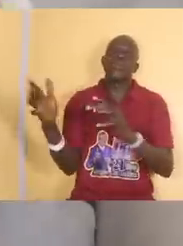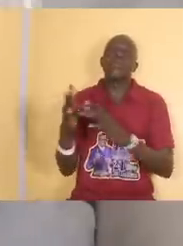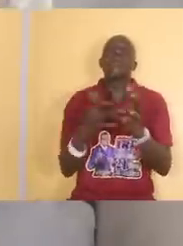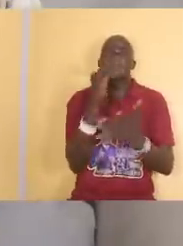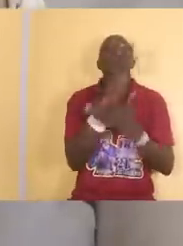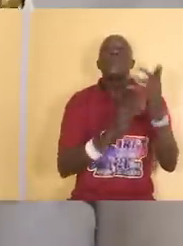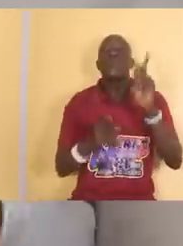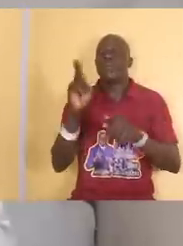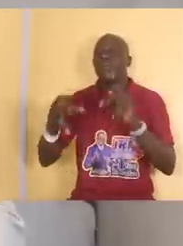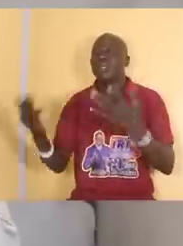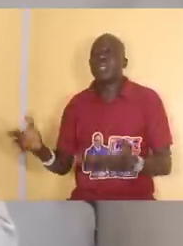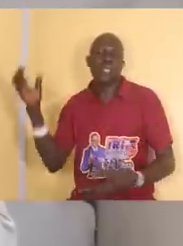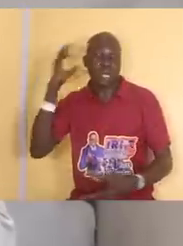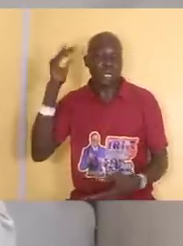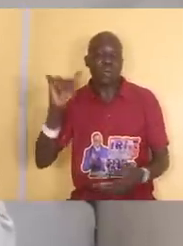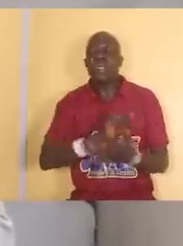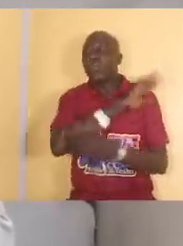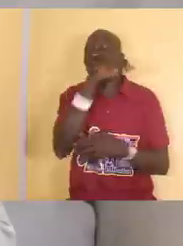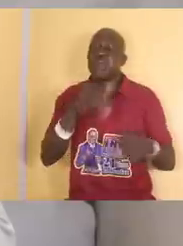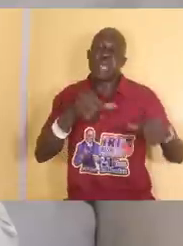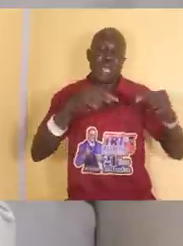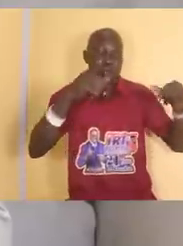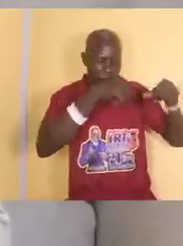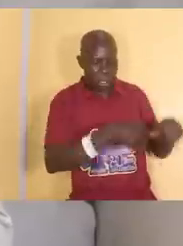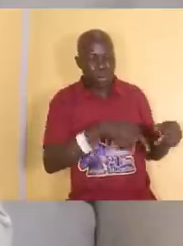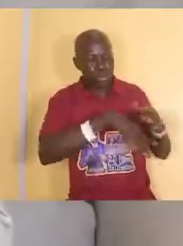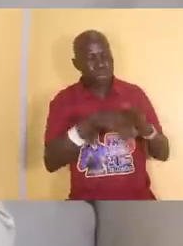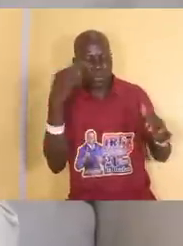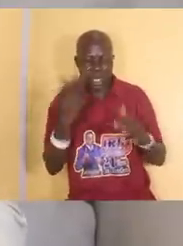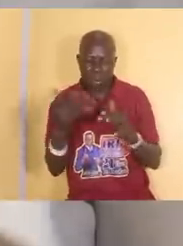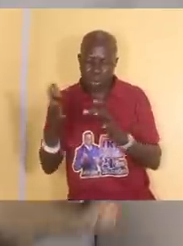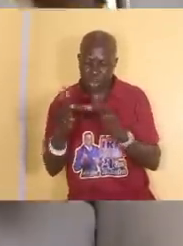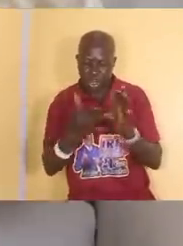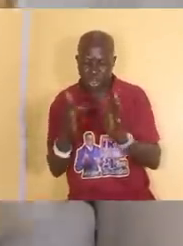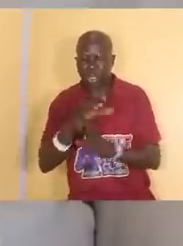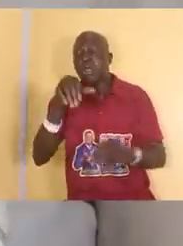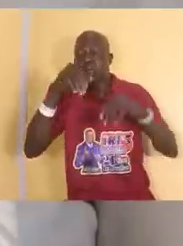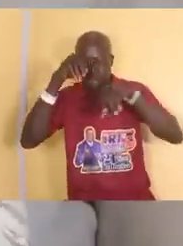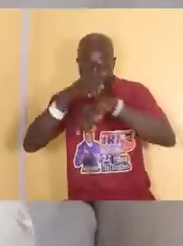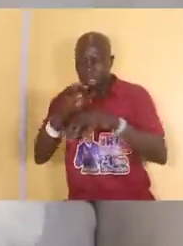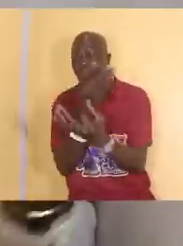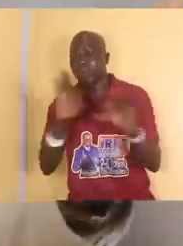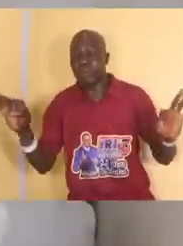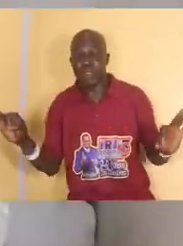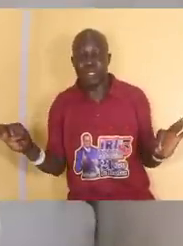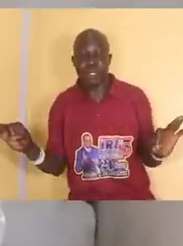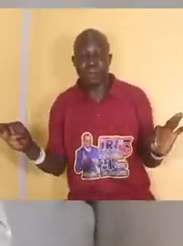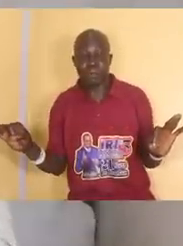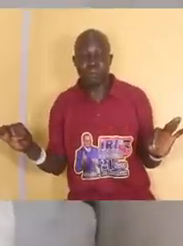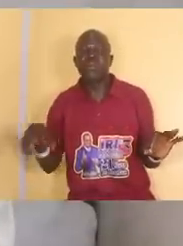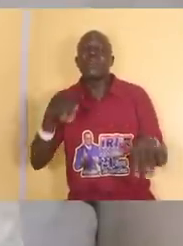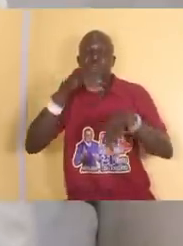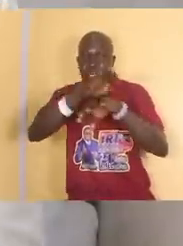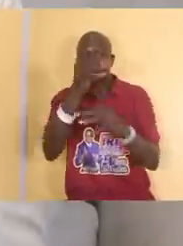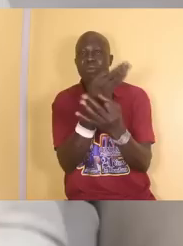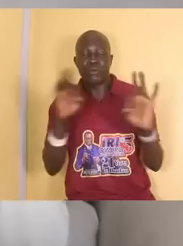sit down with them. Somebody is hearing me. Say, you'll never be stagnating. In the name of Jesus. Amen. When